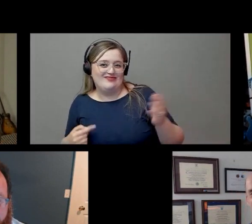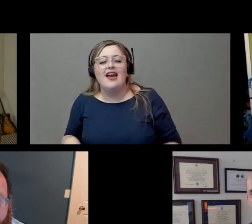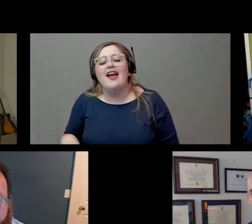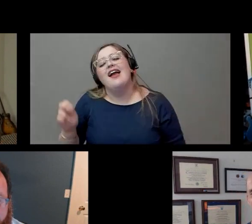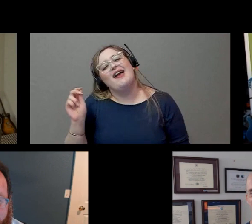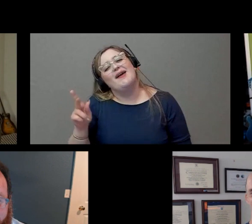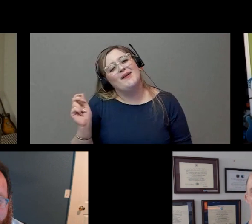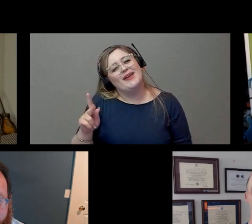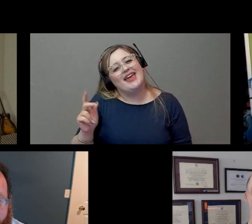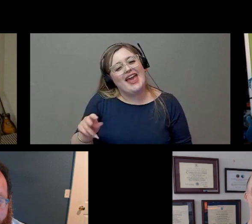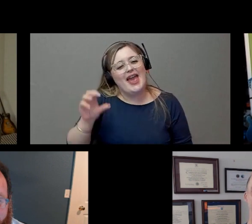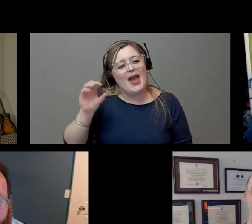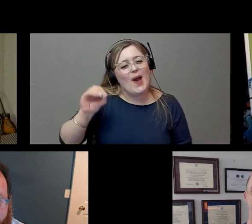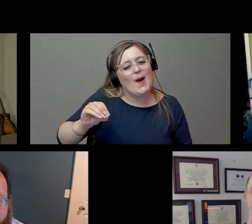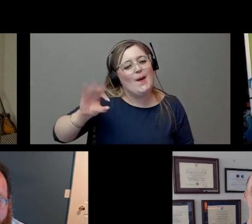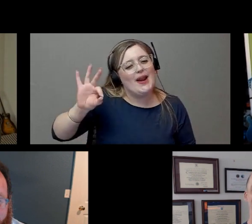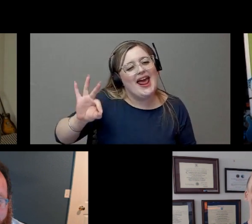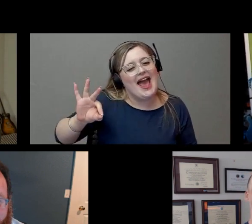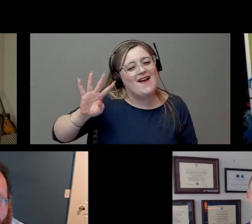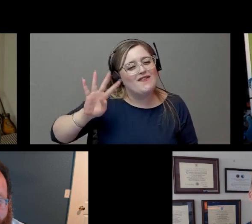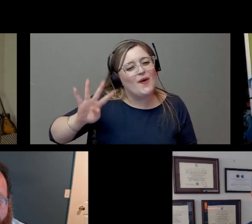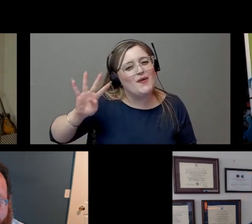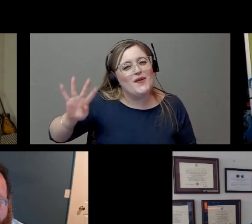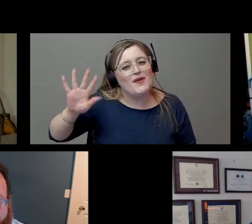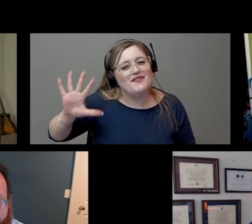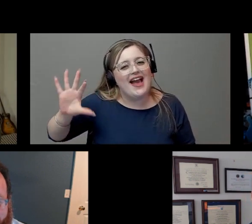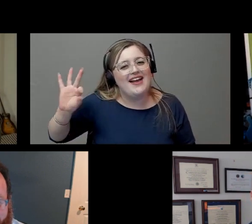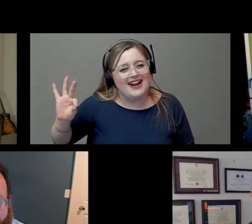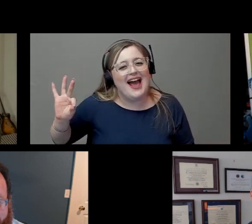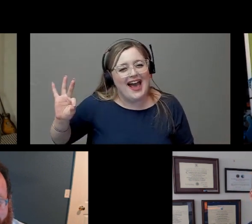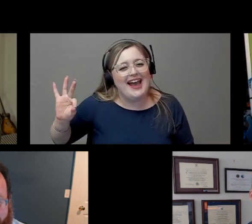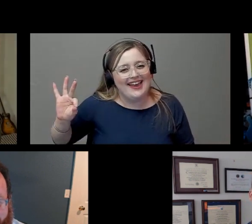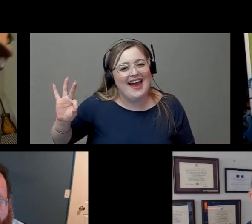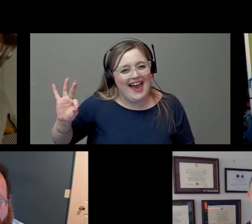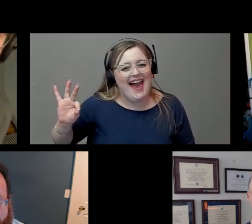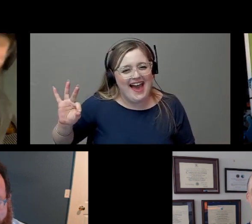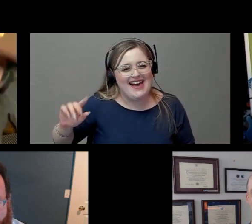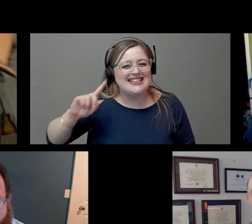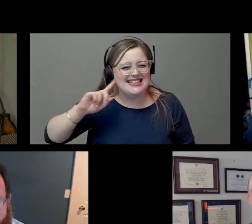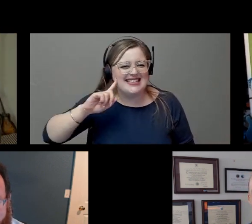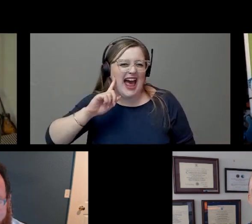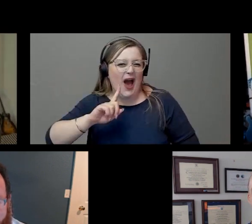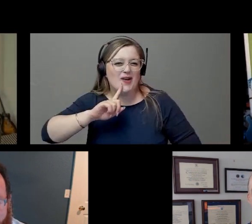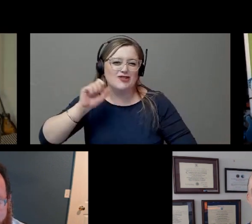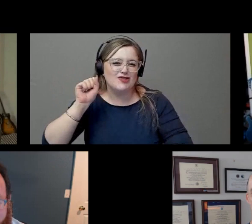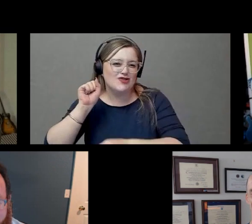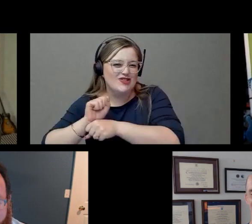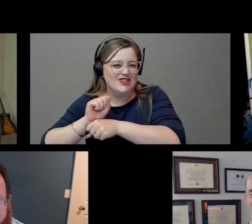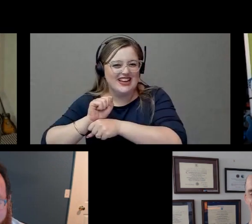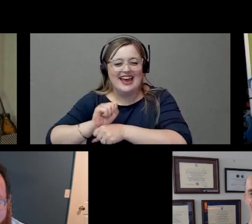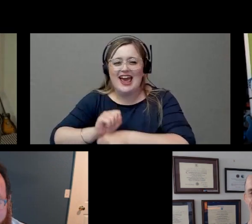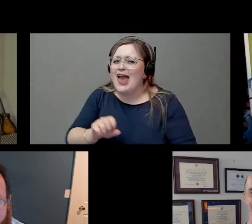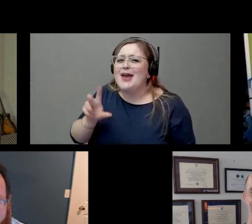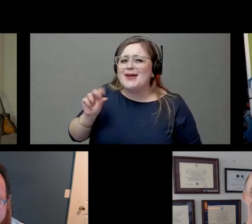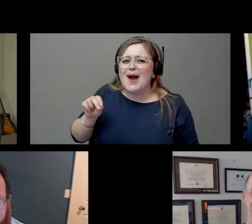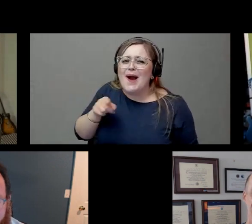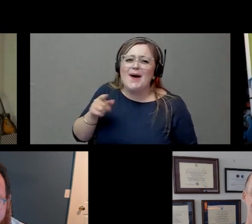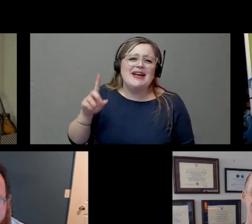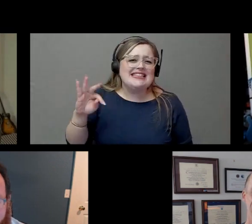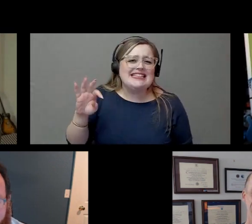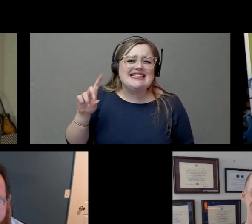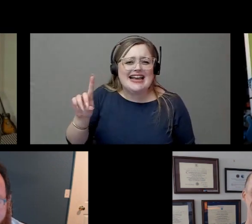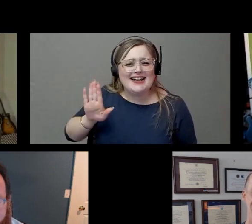Okay, 094459. That sounds very legit. No, this is one of their friends. This is one of David's